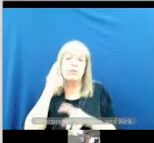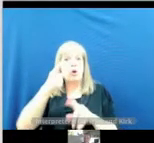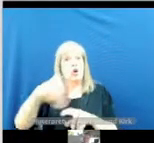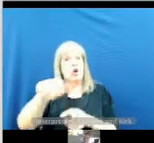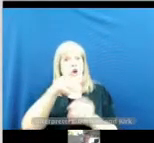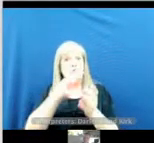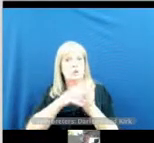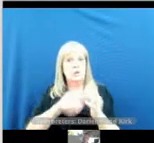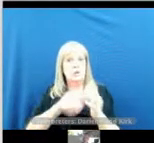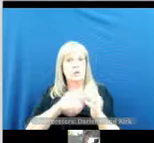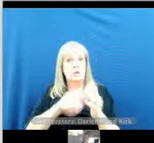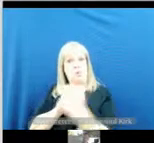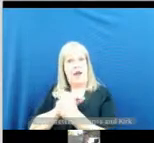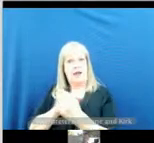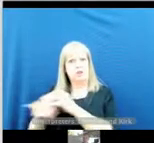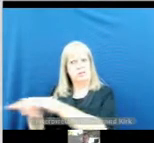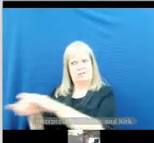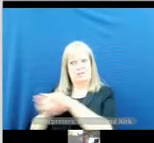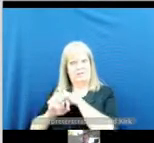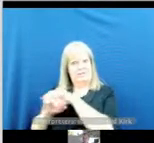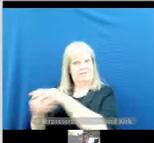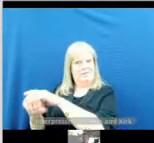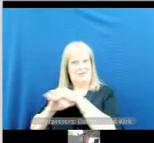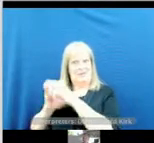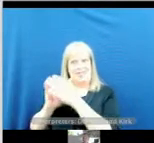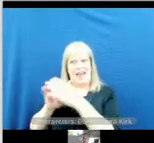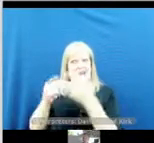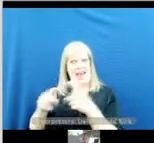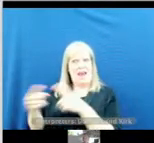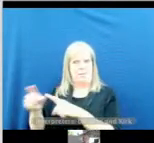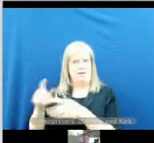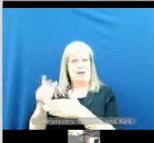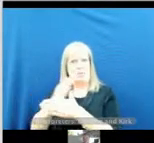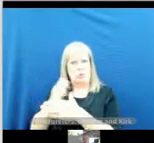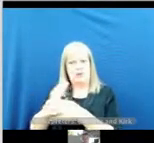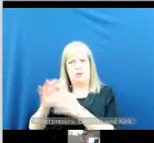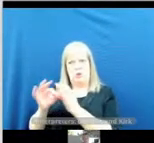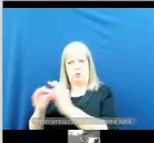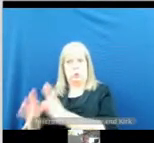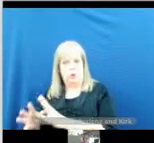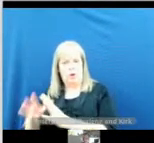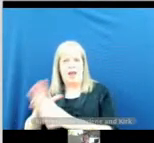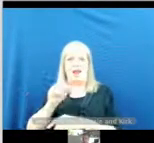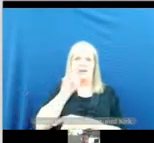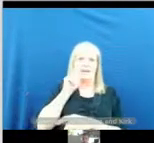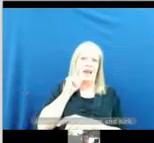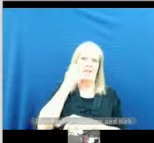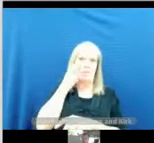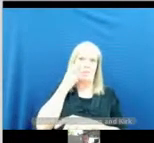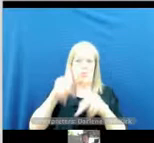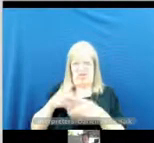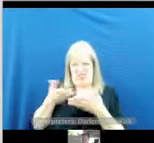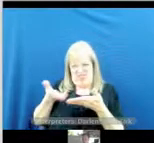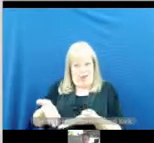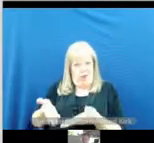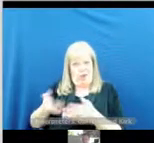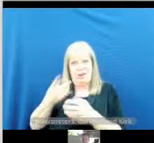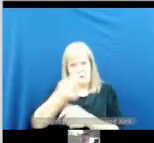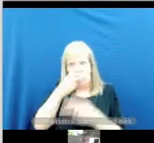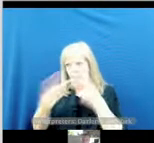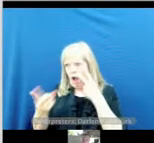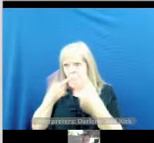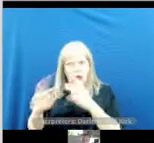see that live interaction between an interpreter and the deafblind person and how the tactile communication